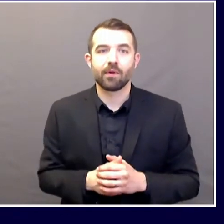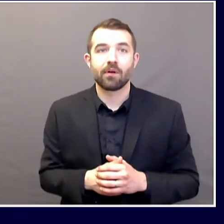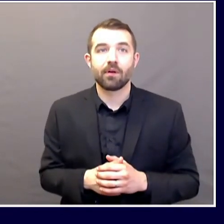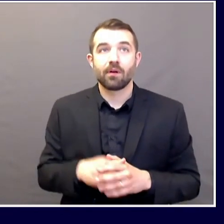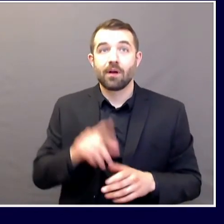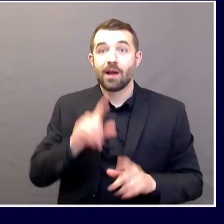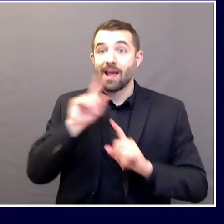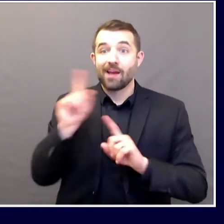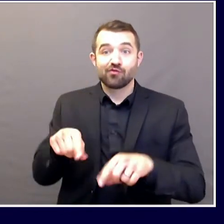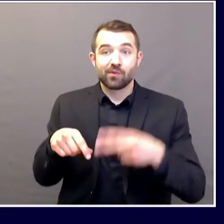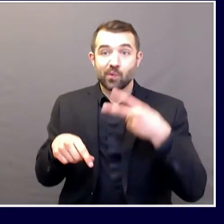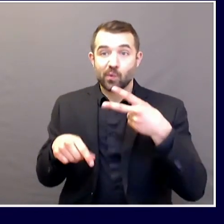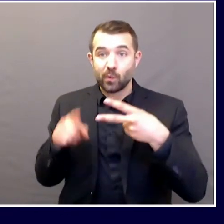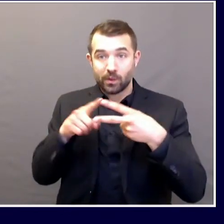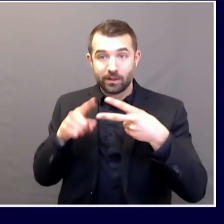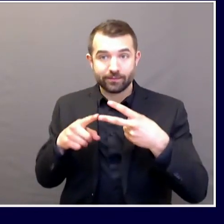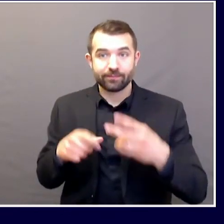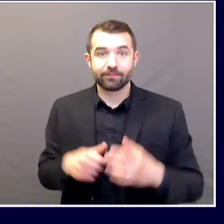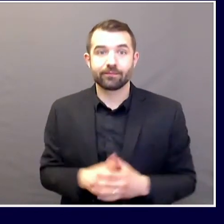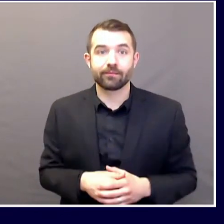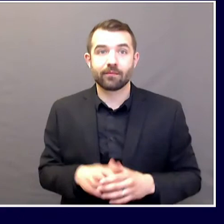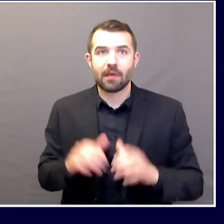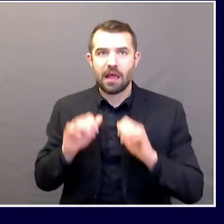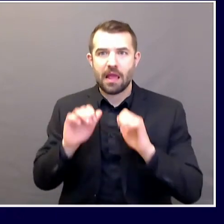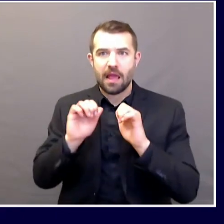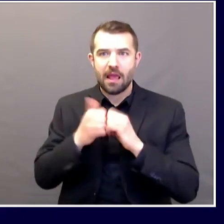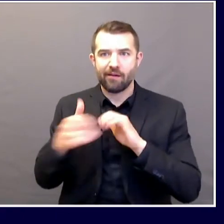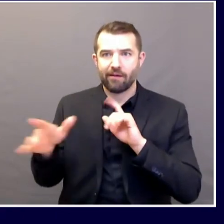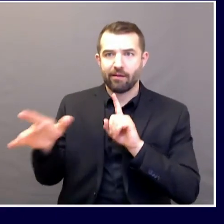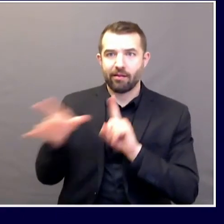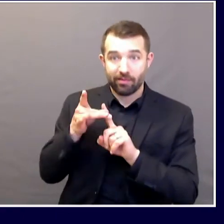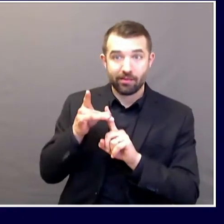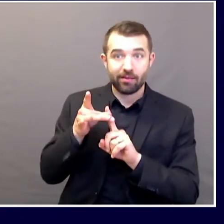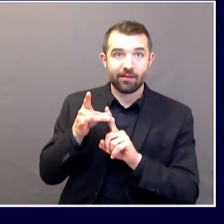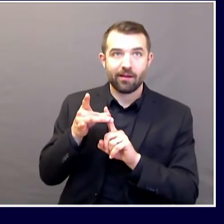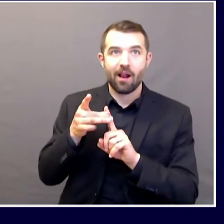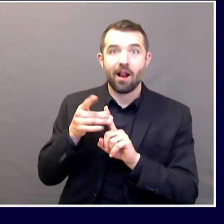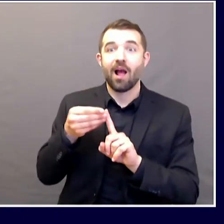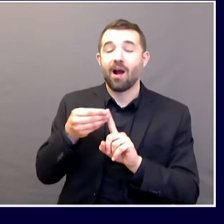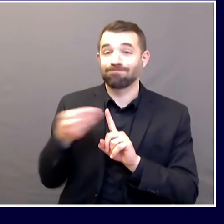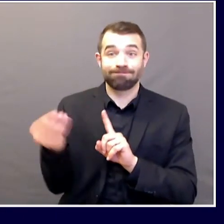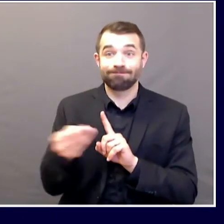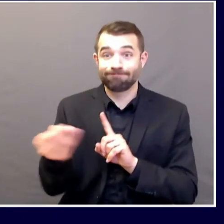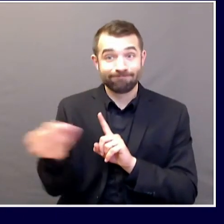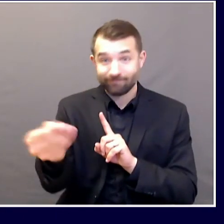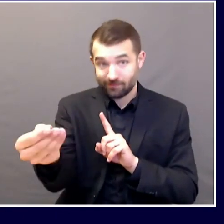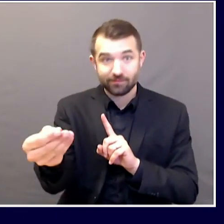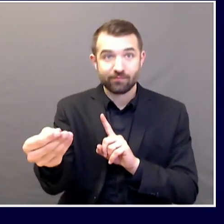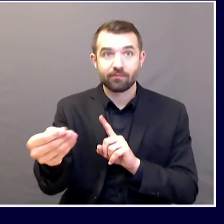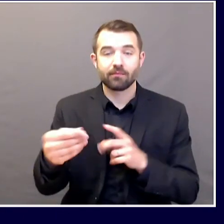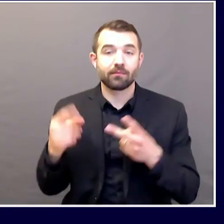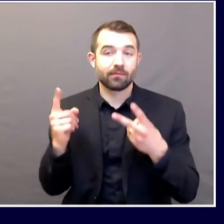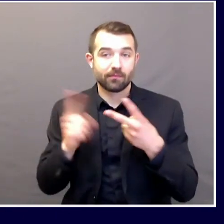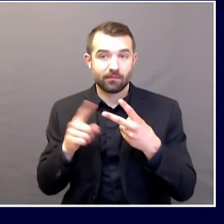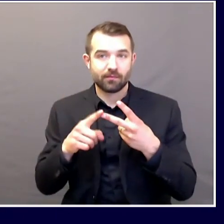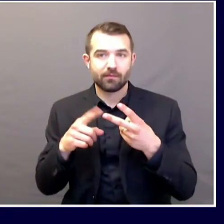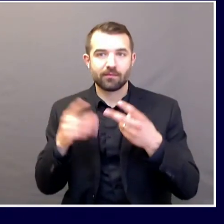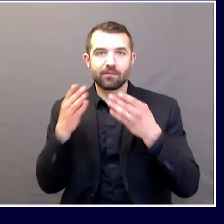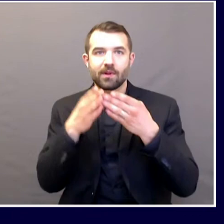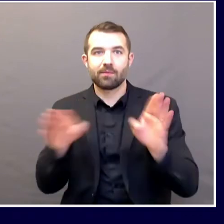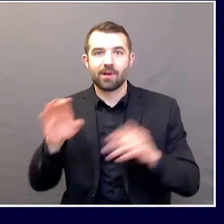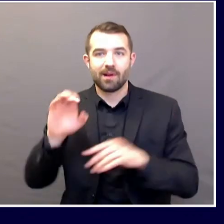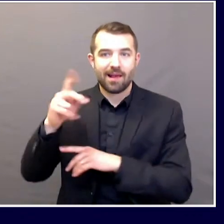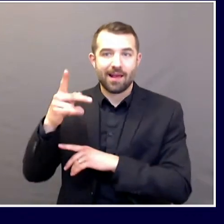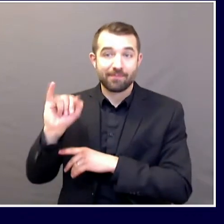around transmission, and the other is around sort of the broader epidemiology. On the transmission point, we